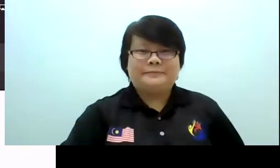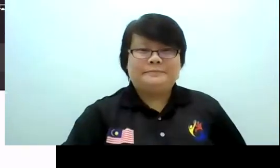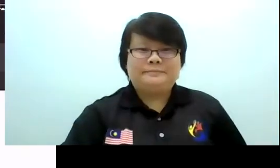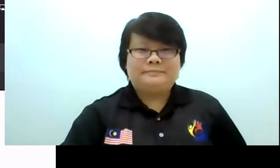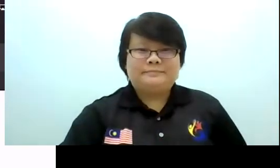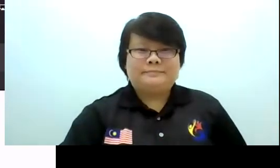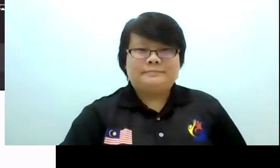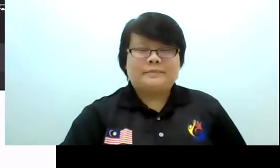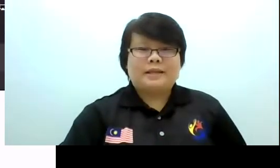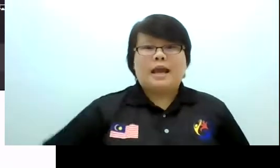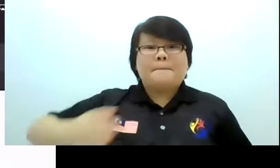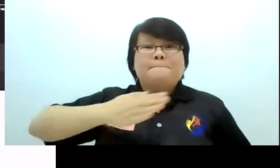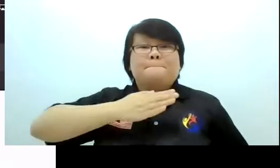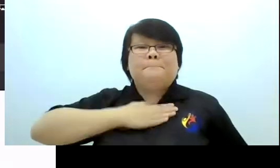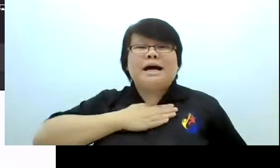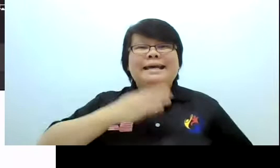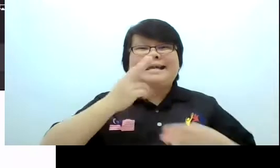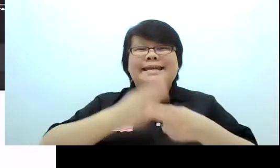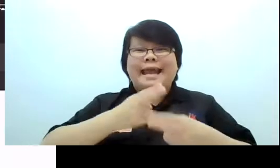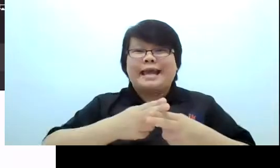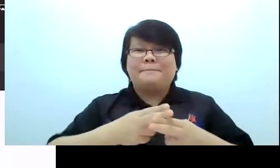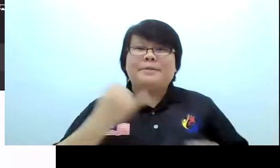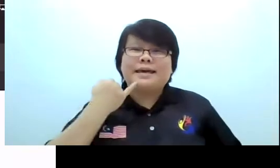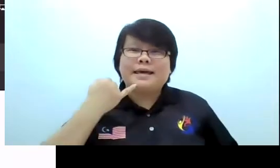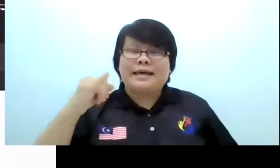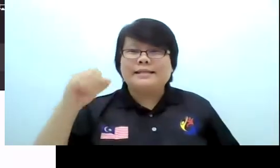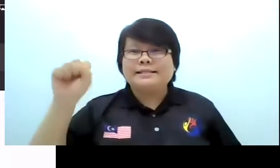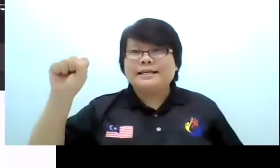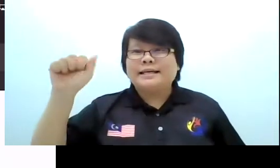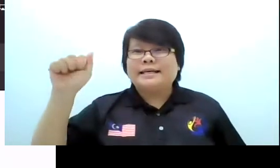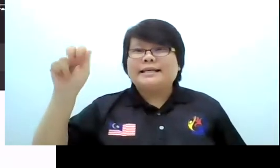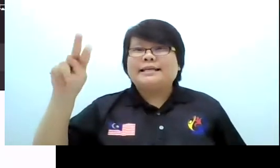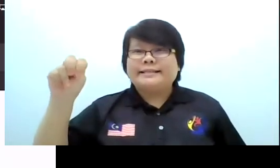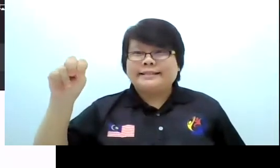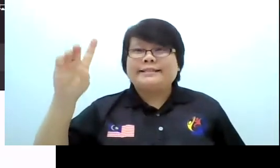together. Okay, my name is